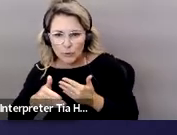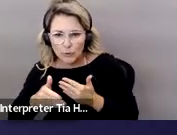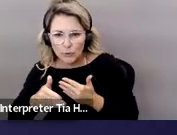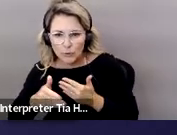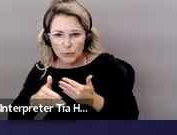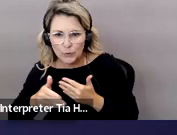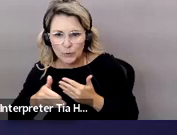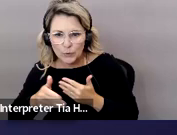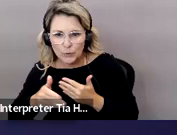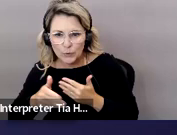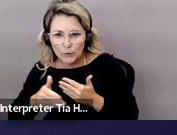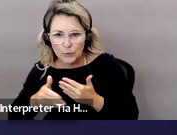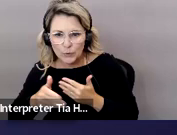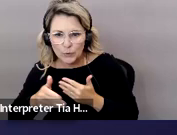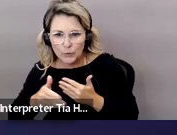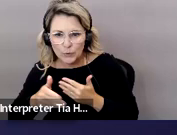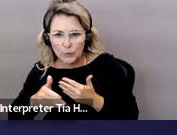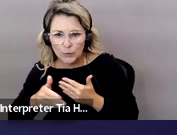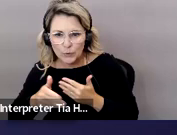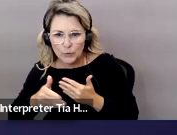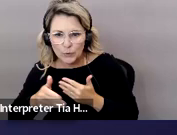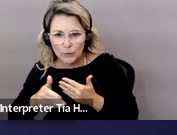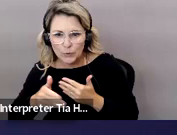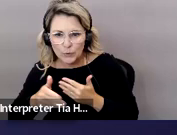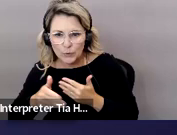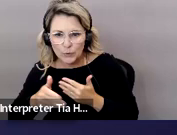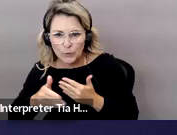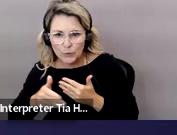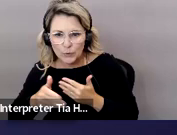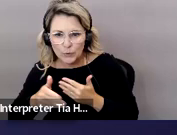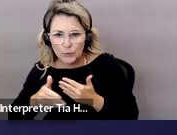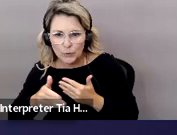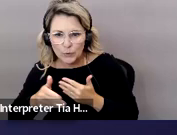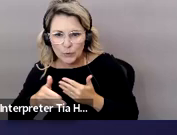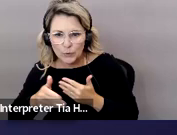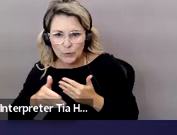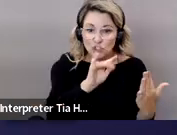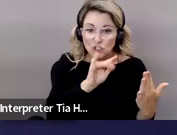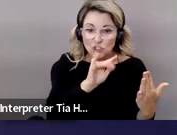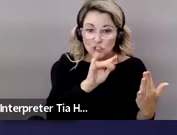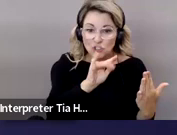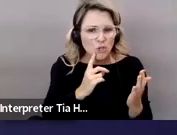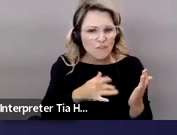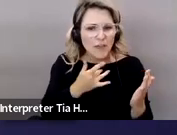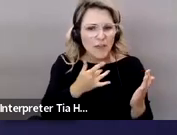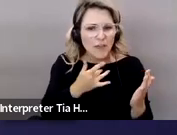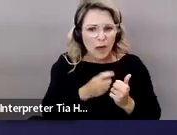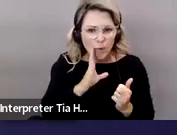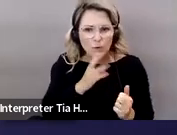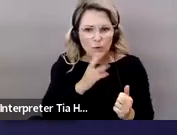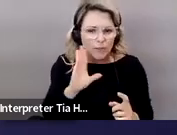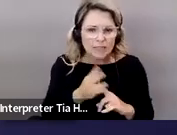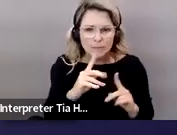kind of finalize and make sure that the abstract is reflecting what ended up coming out across the entirety of the proposal too.